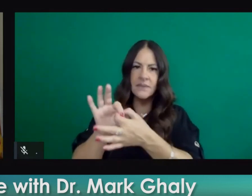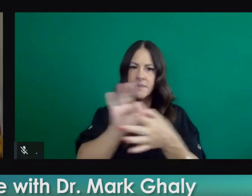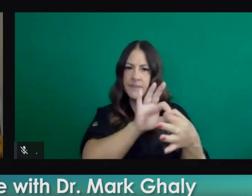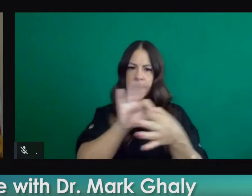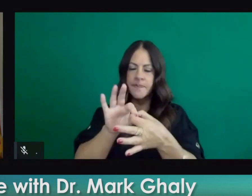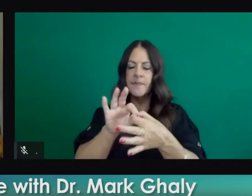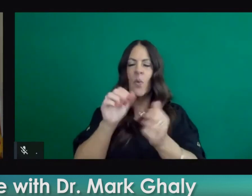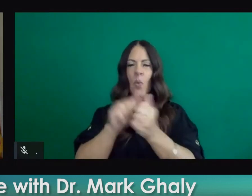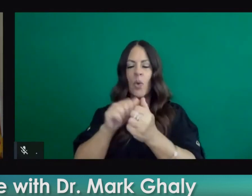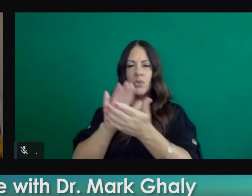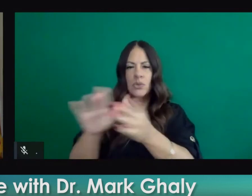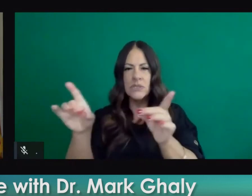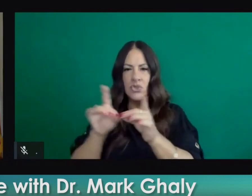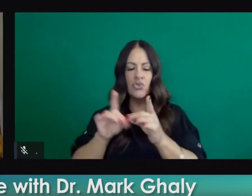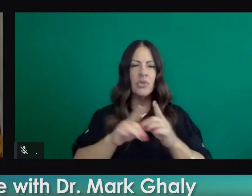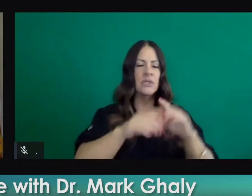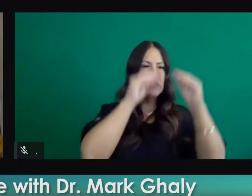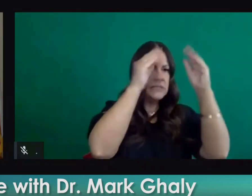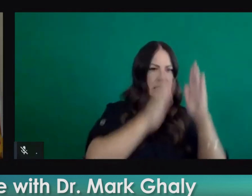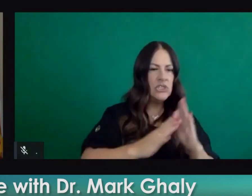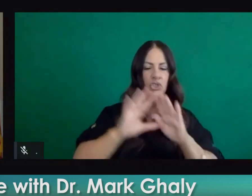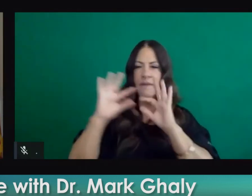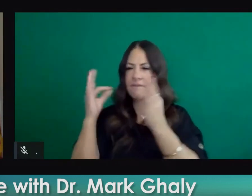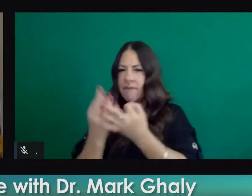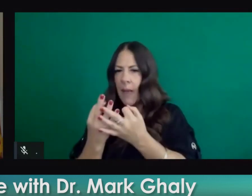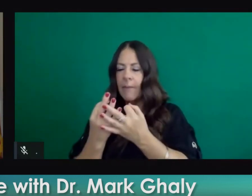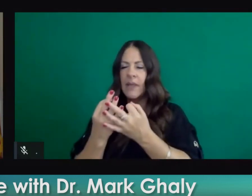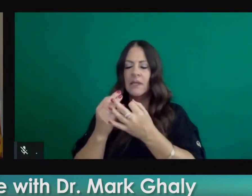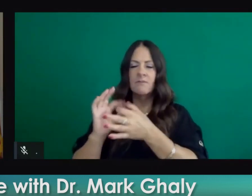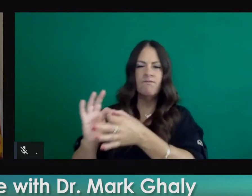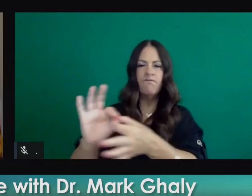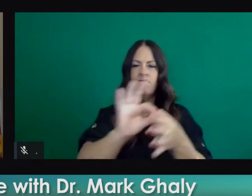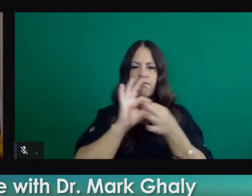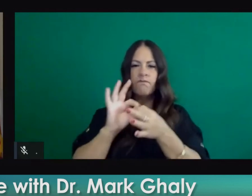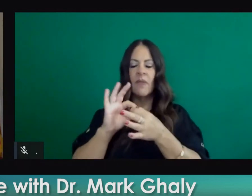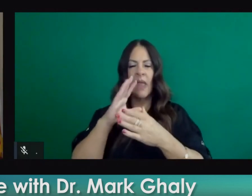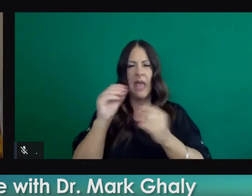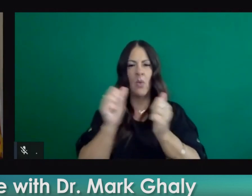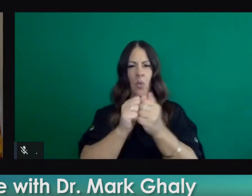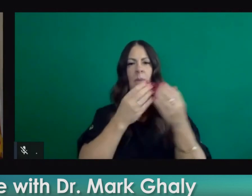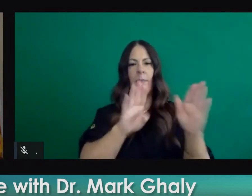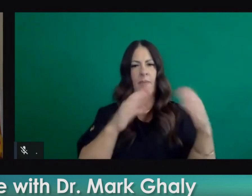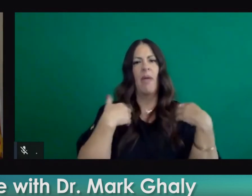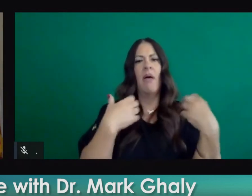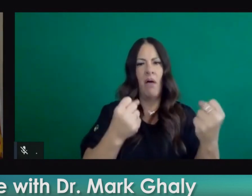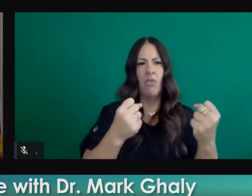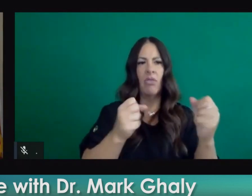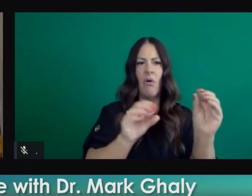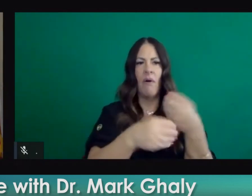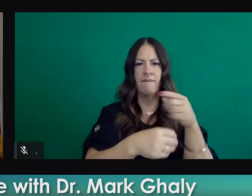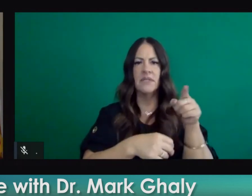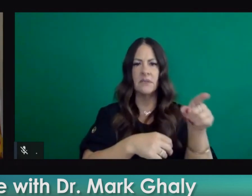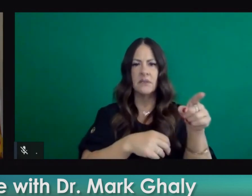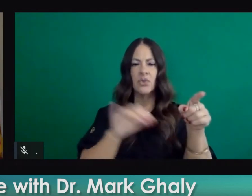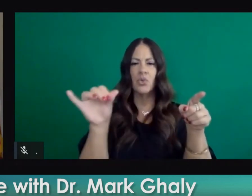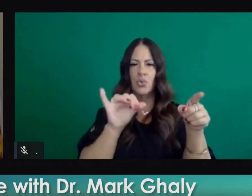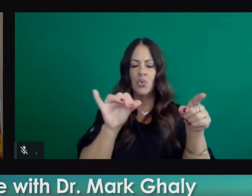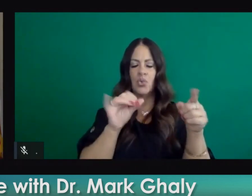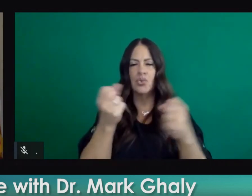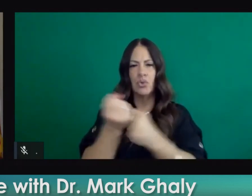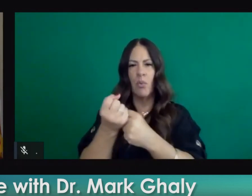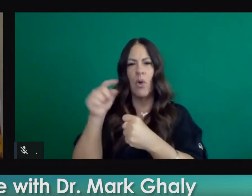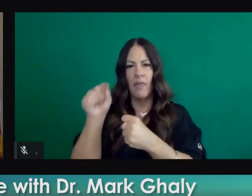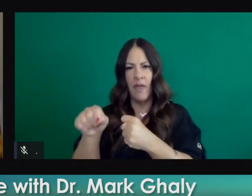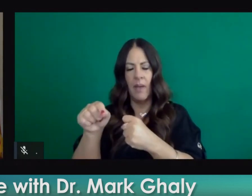districts, with the teachers and the families, and of course the public health officials who are there to support. And we as the